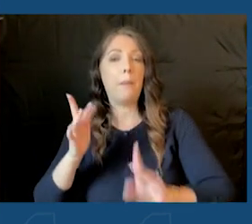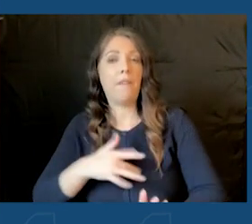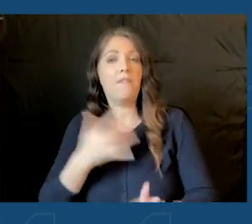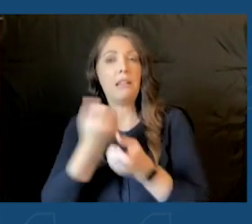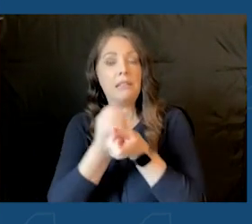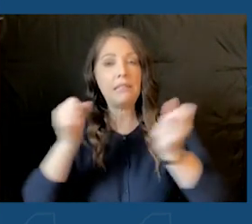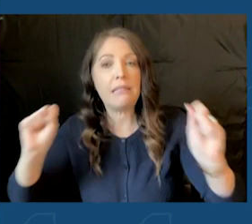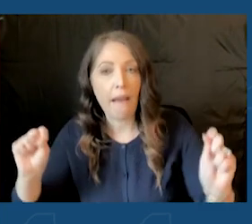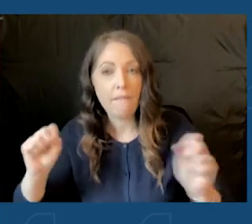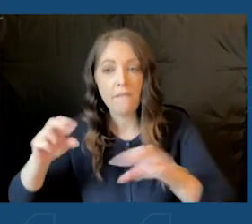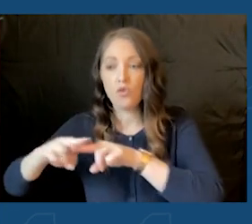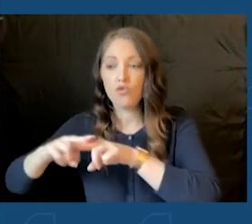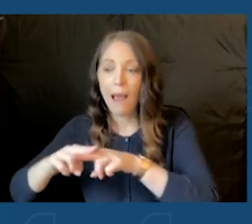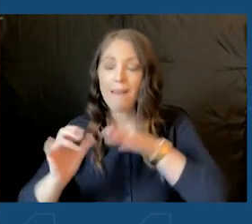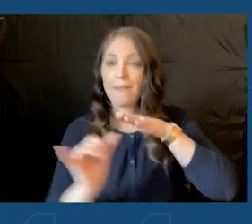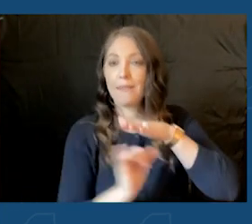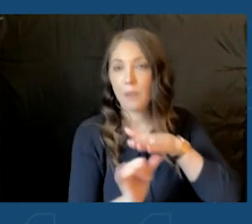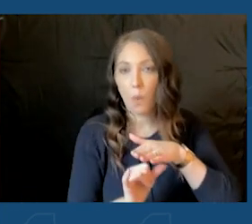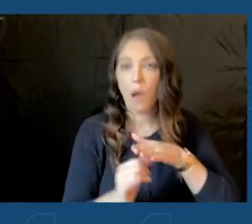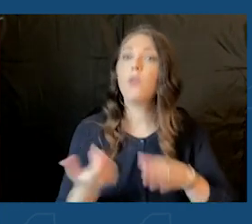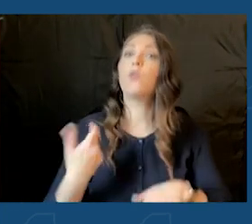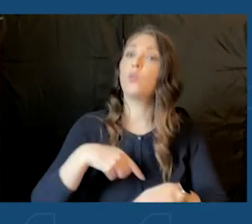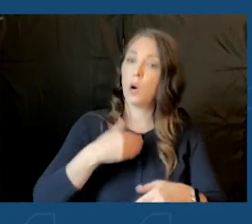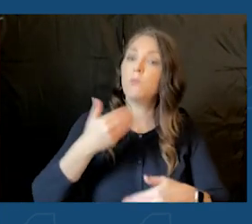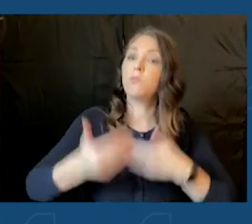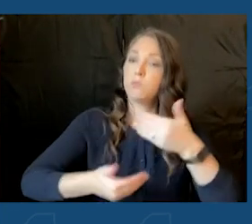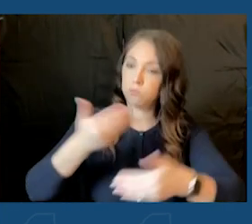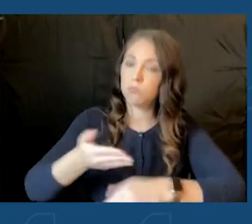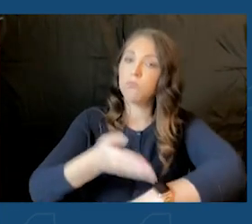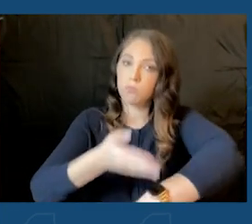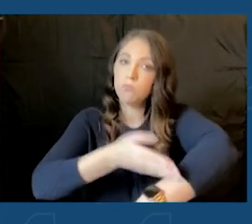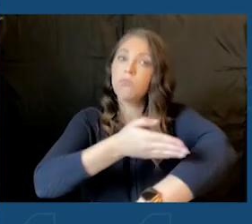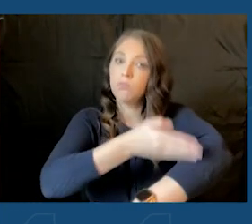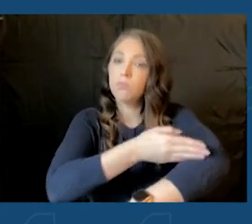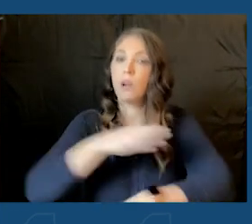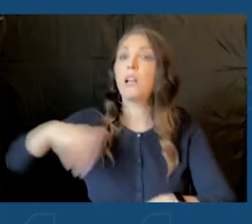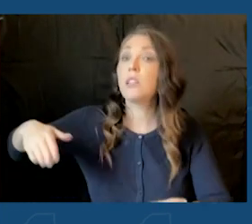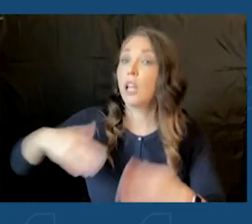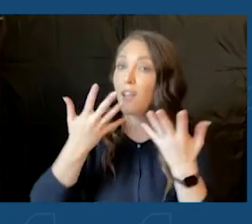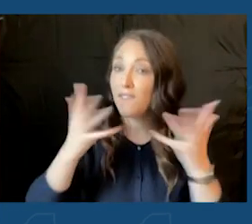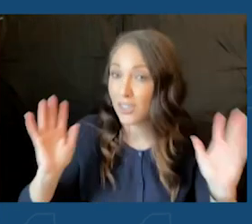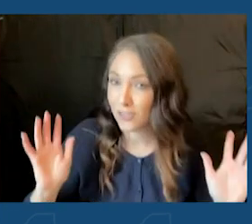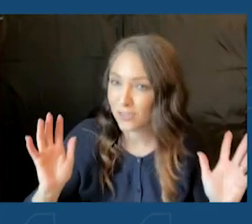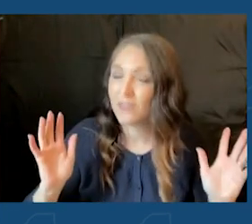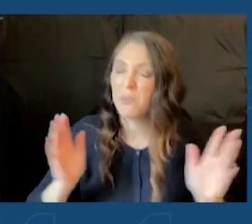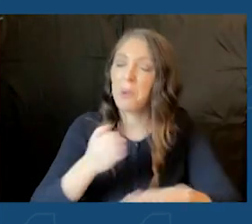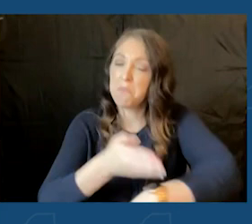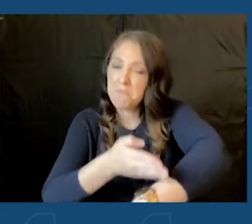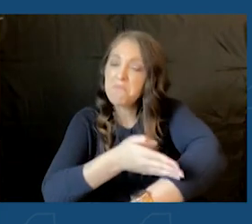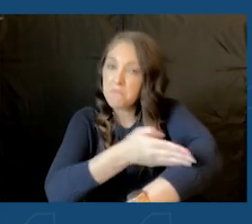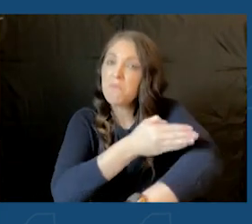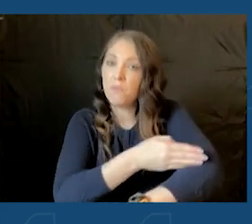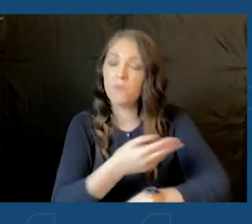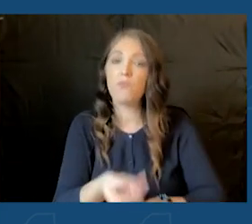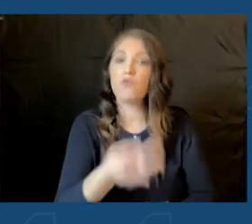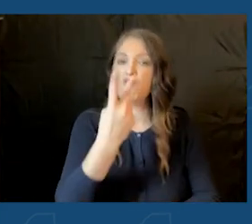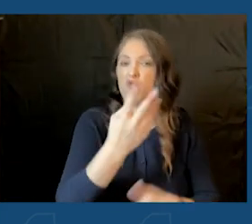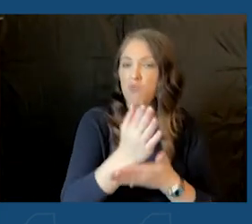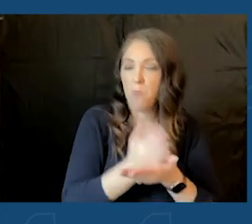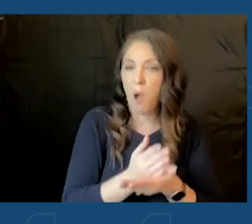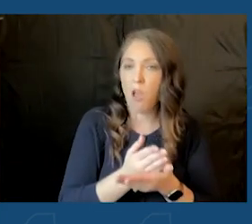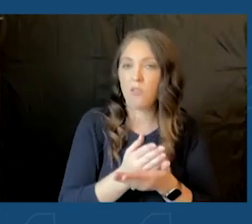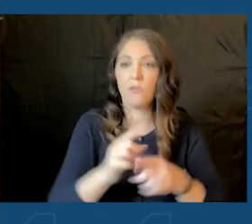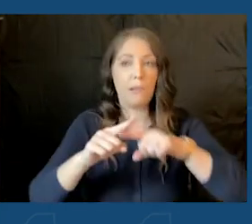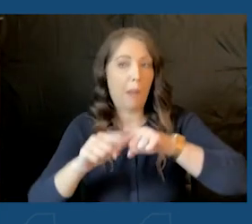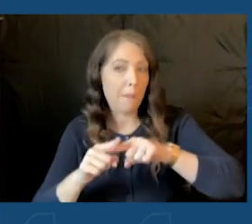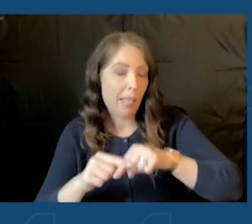systems as well. And we're making progress there. We're not finished yet, but those are just two elements: reliability, safety, and also the